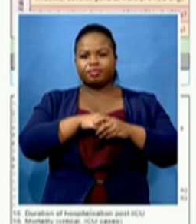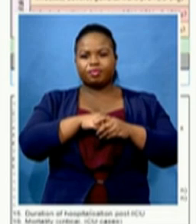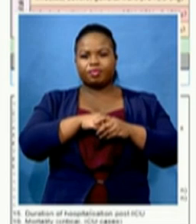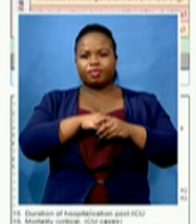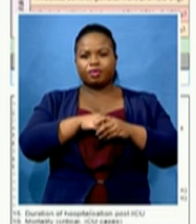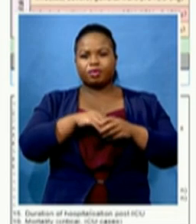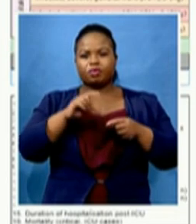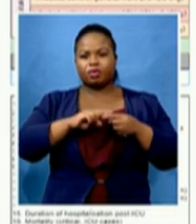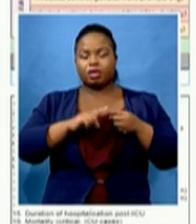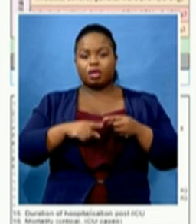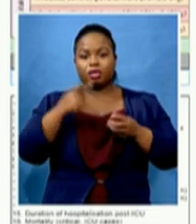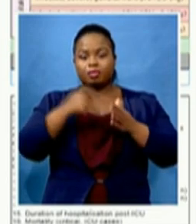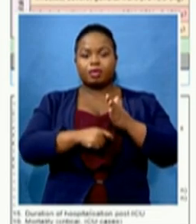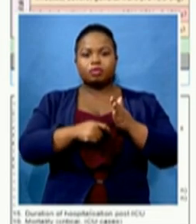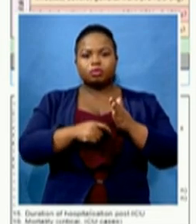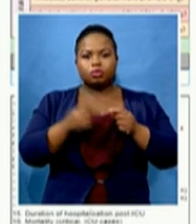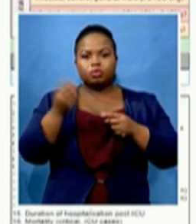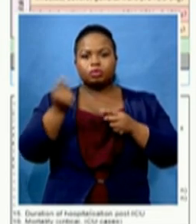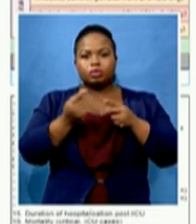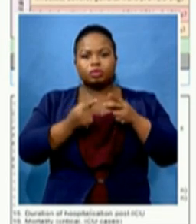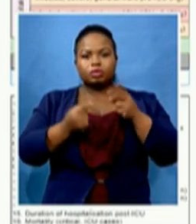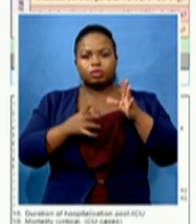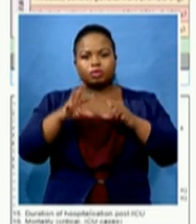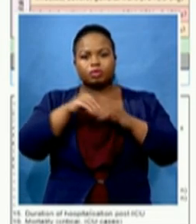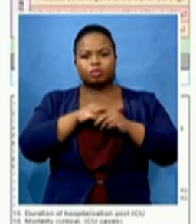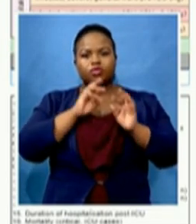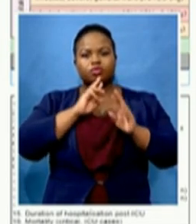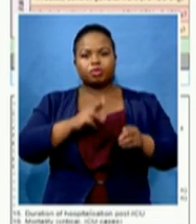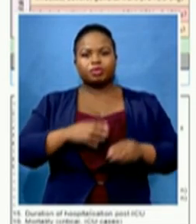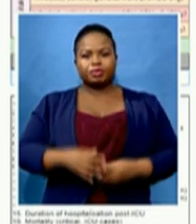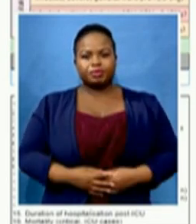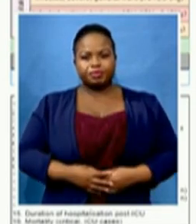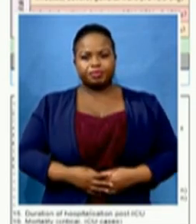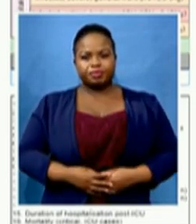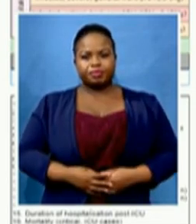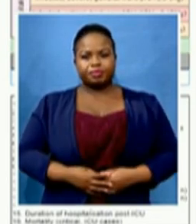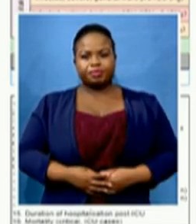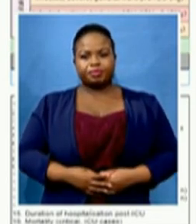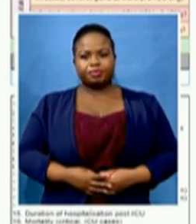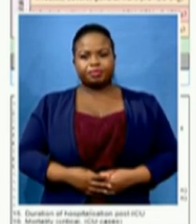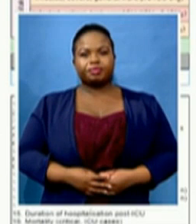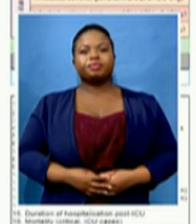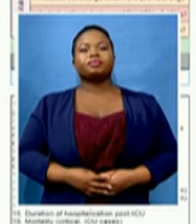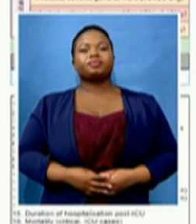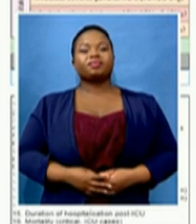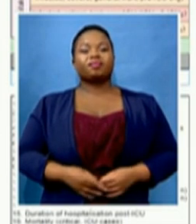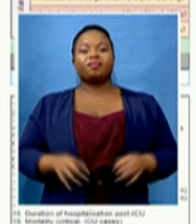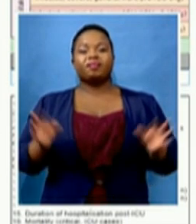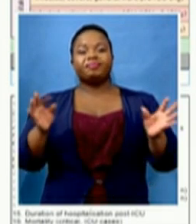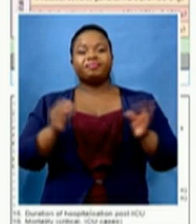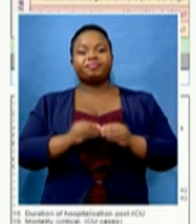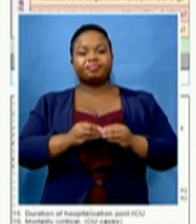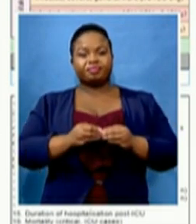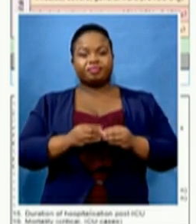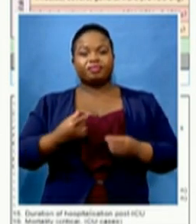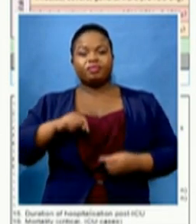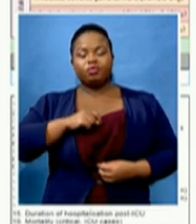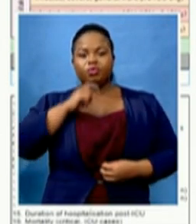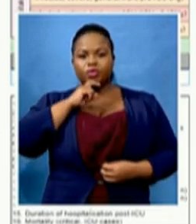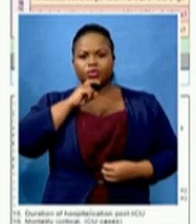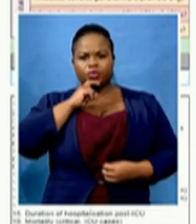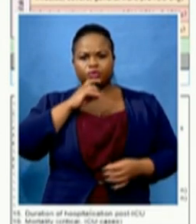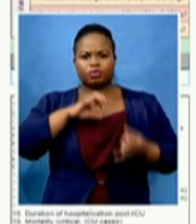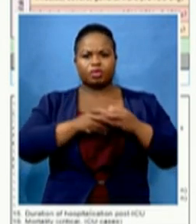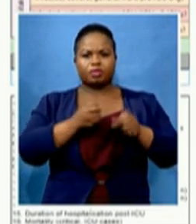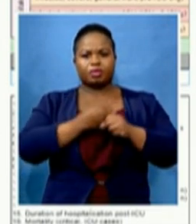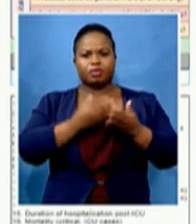response. So these models together are used to inform research requirements and predict where gaps may arise based on